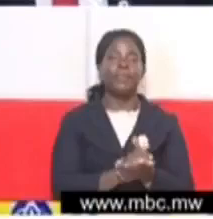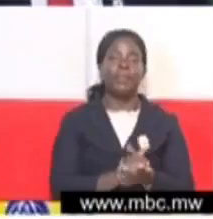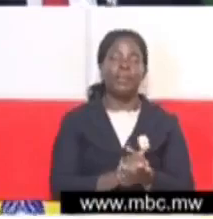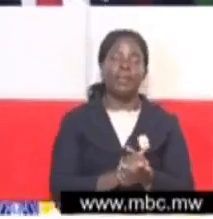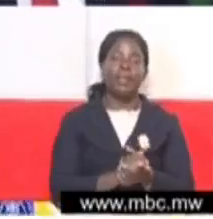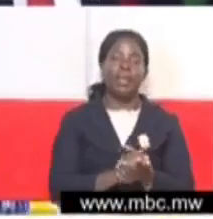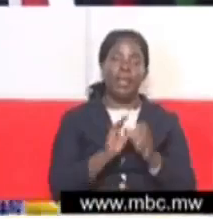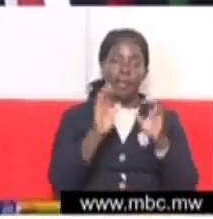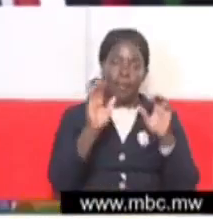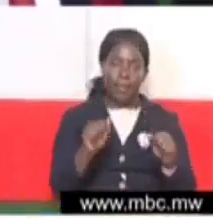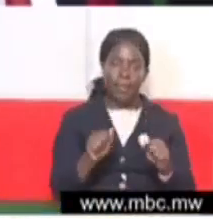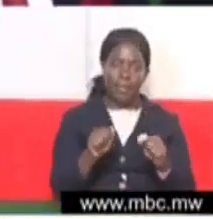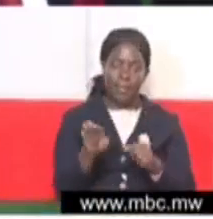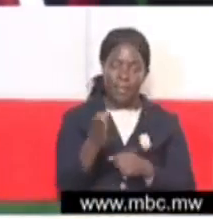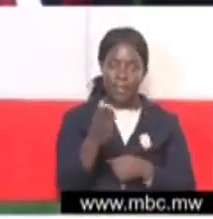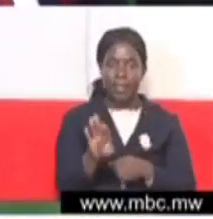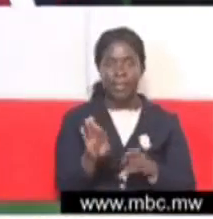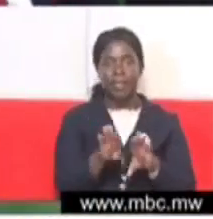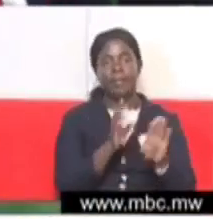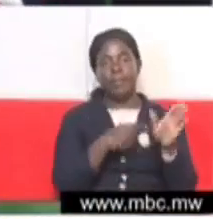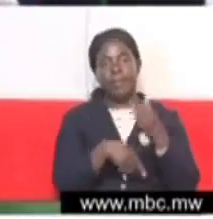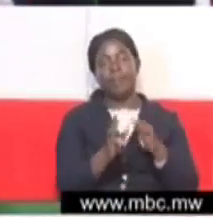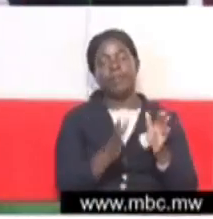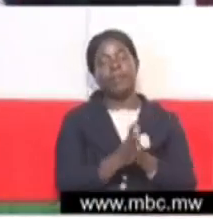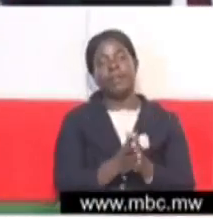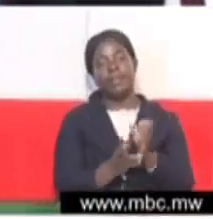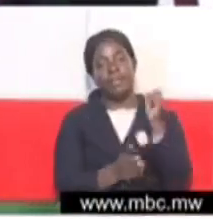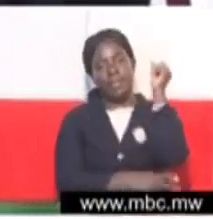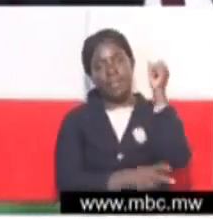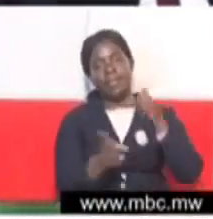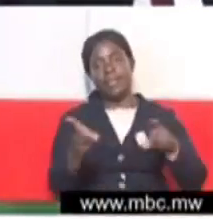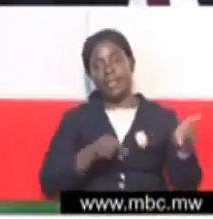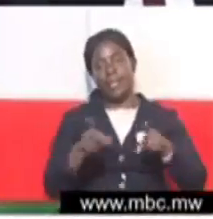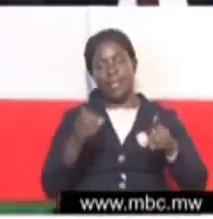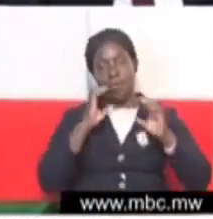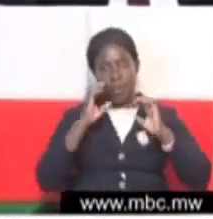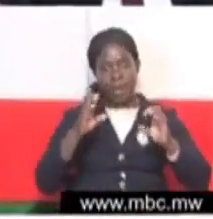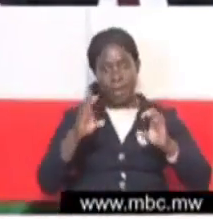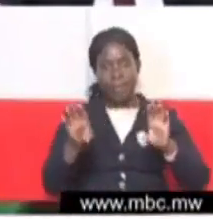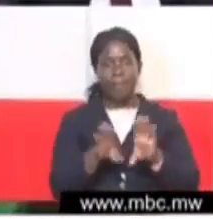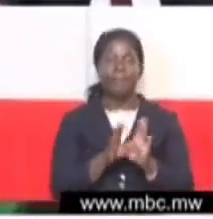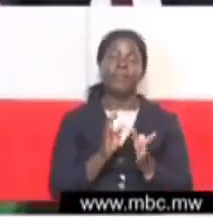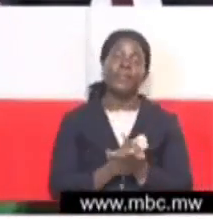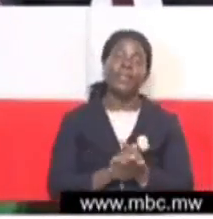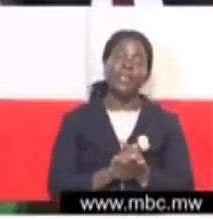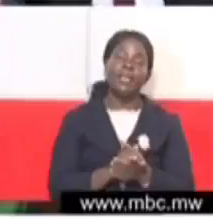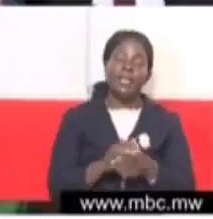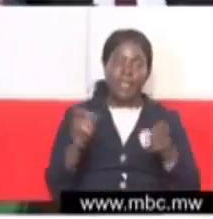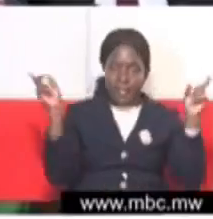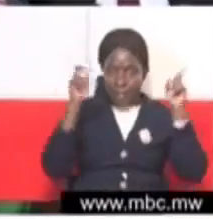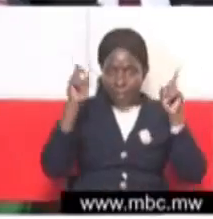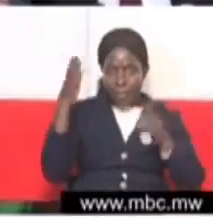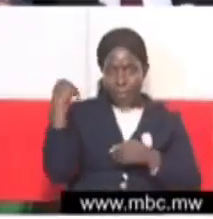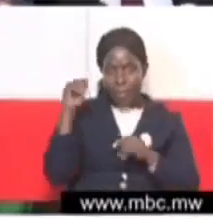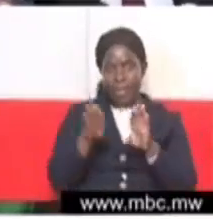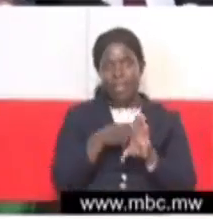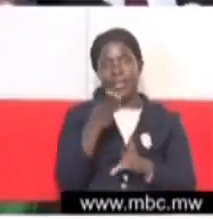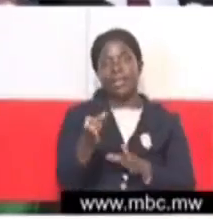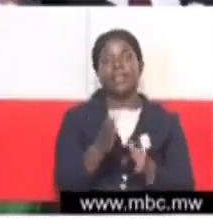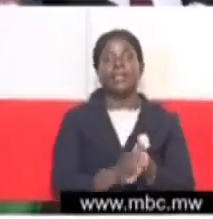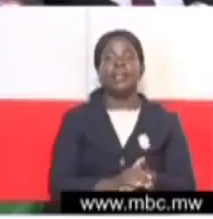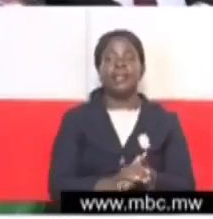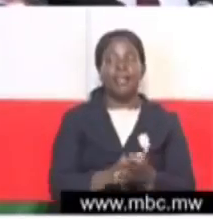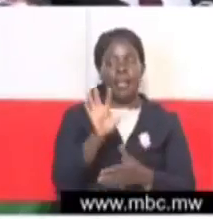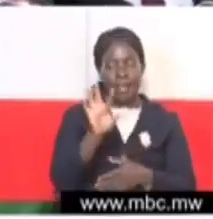found his way into MCP NEC as second deputy director of campaign. Former DPP member Kenny Msonda has also made it into